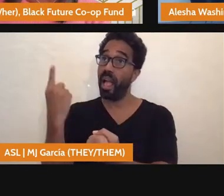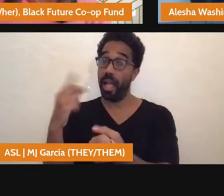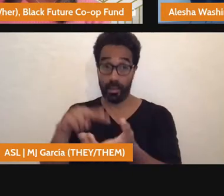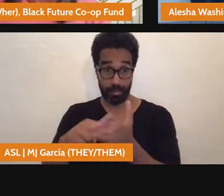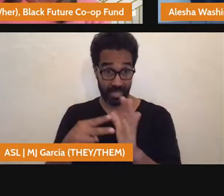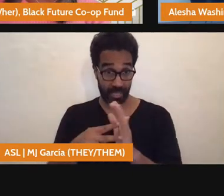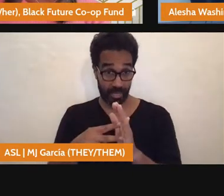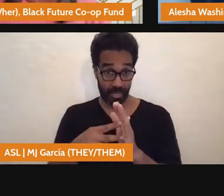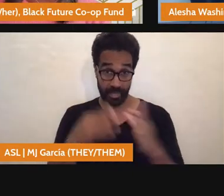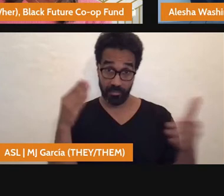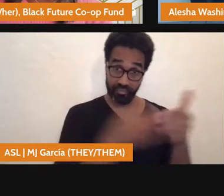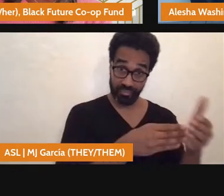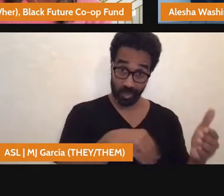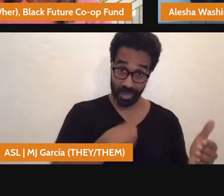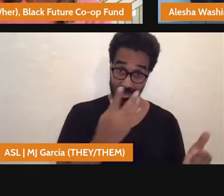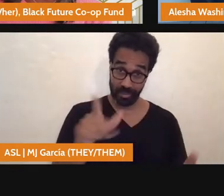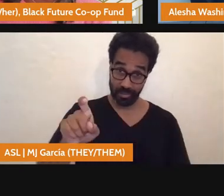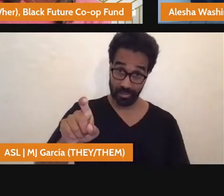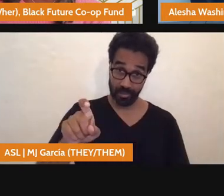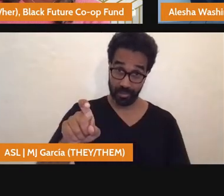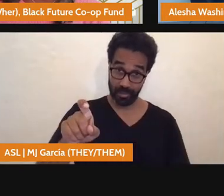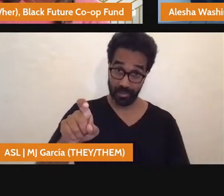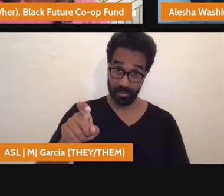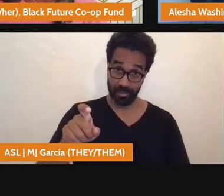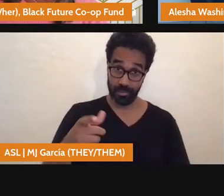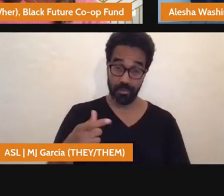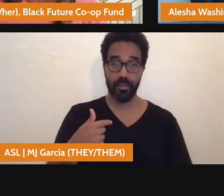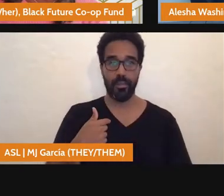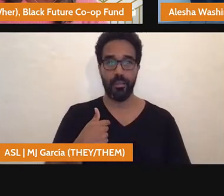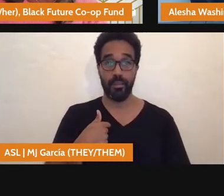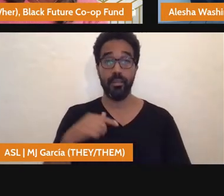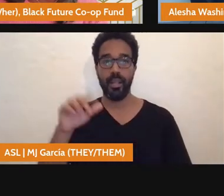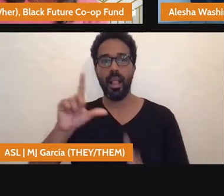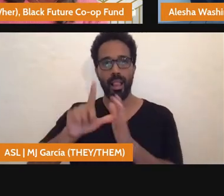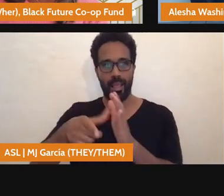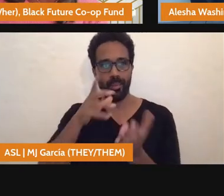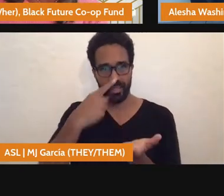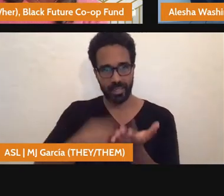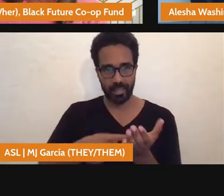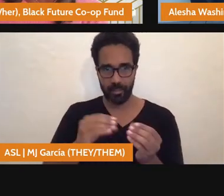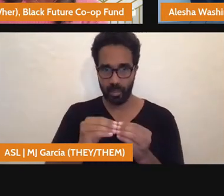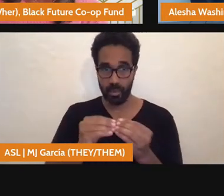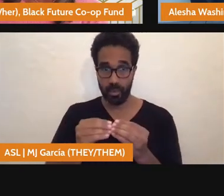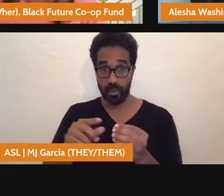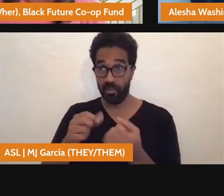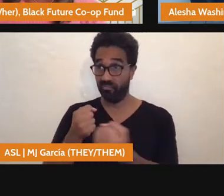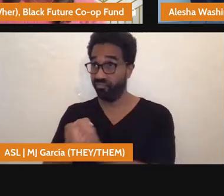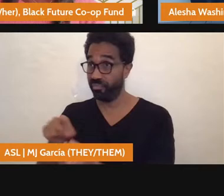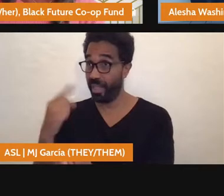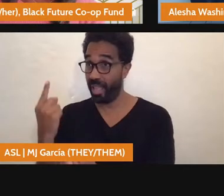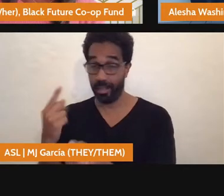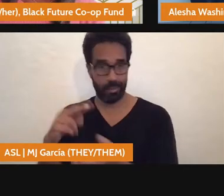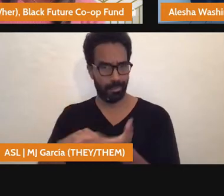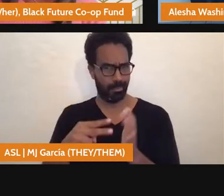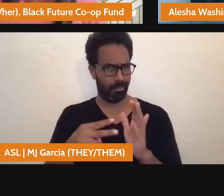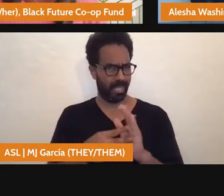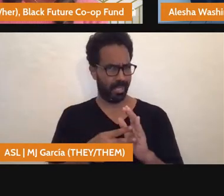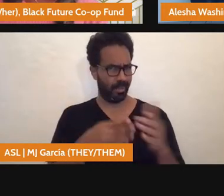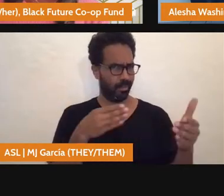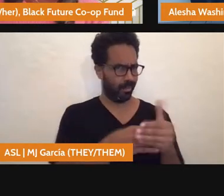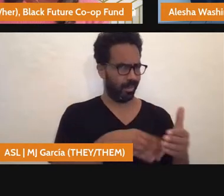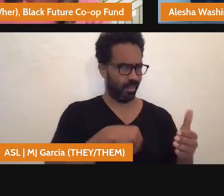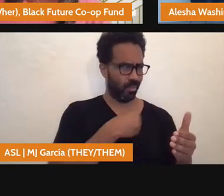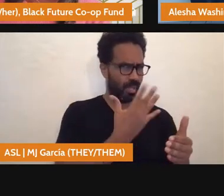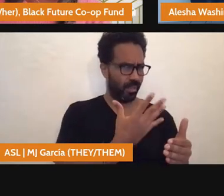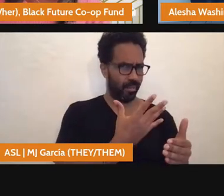if you are interested, when we get to the audience questions, would love to tackle that. And another question about supporting Black youth mental